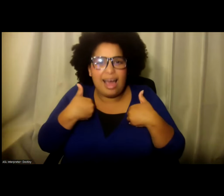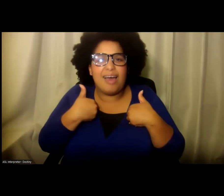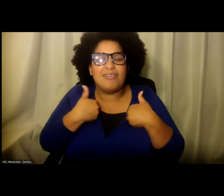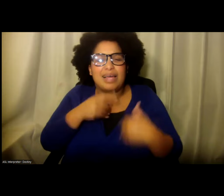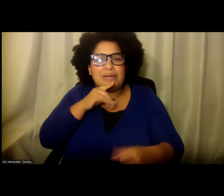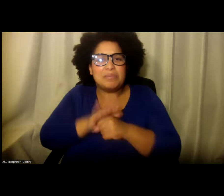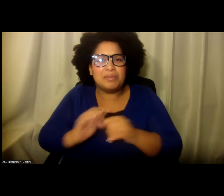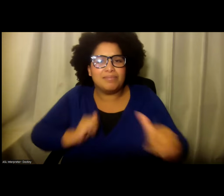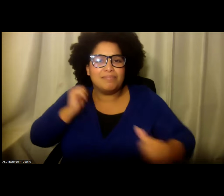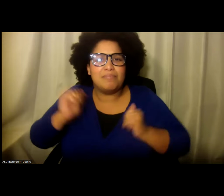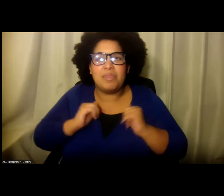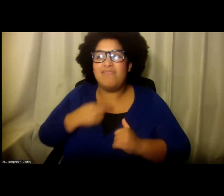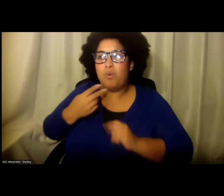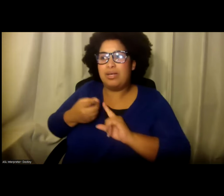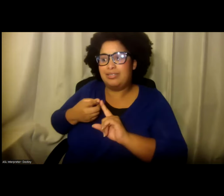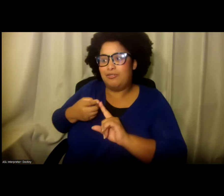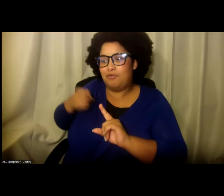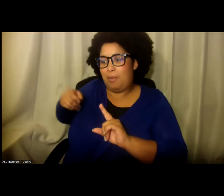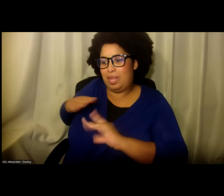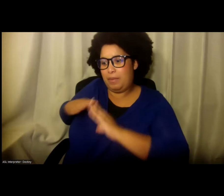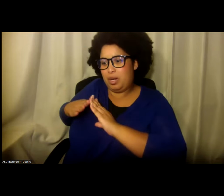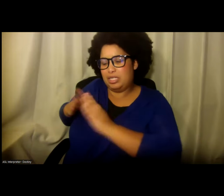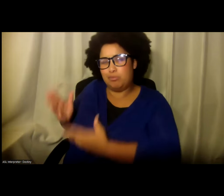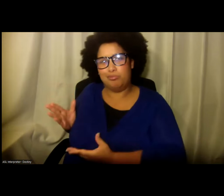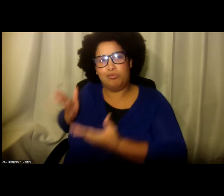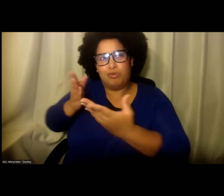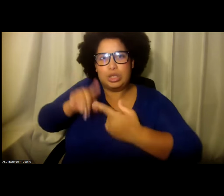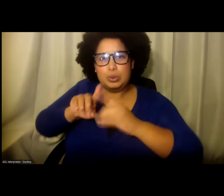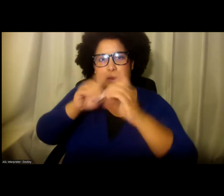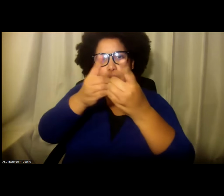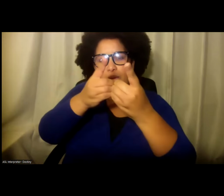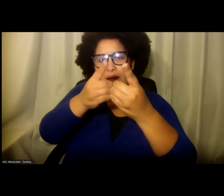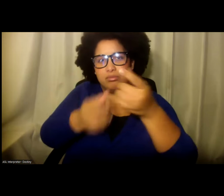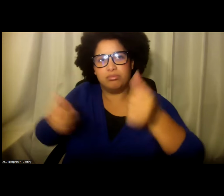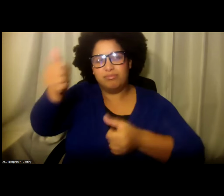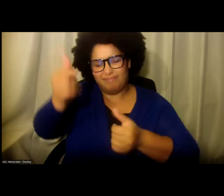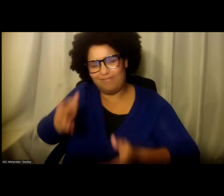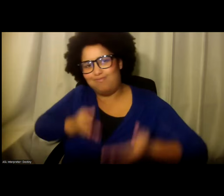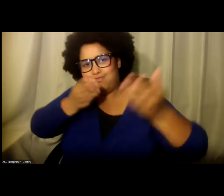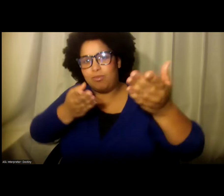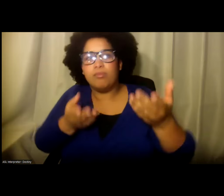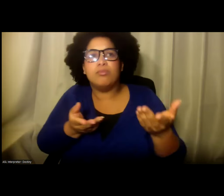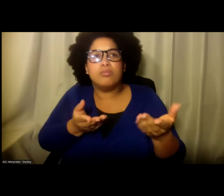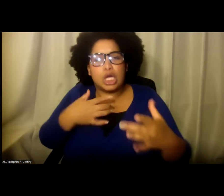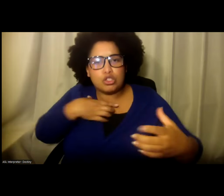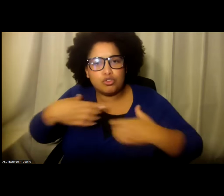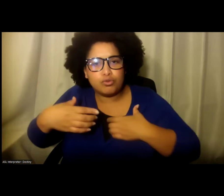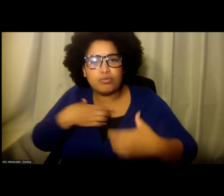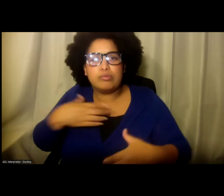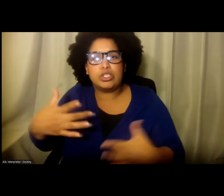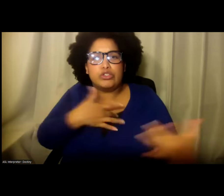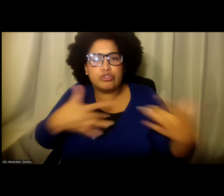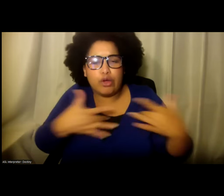voice of the community to the department. They were able to share what they were hearing, the concerns, you know, what